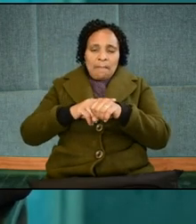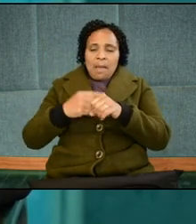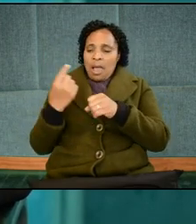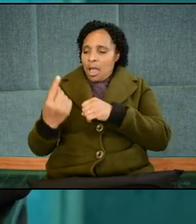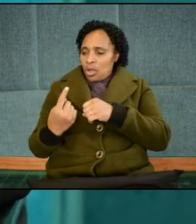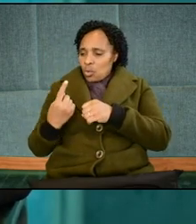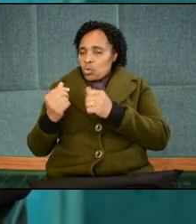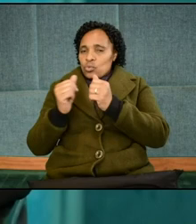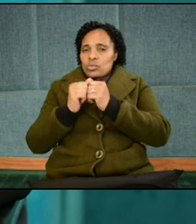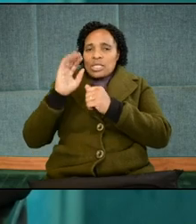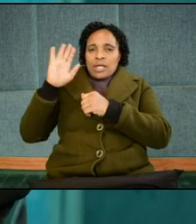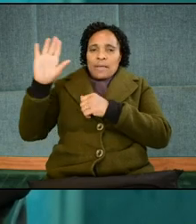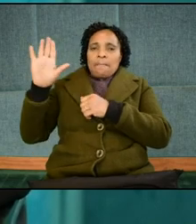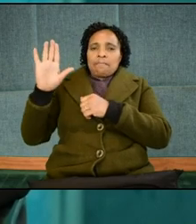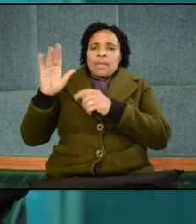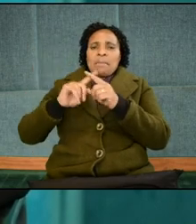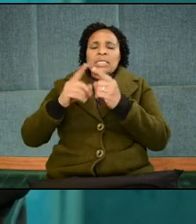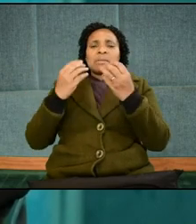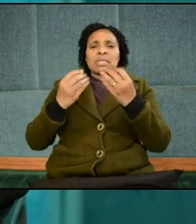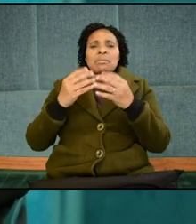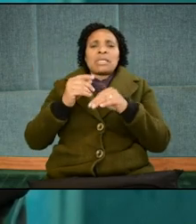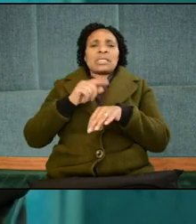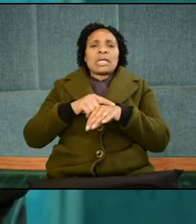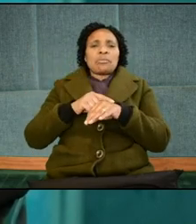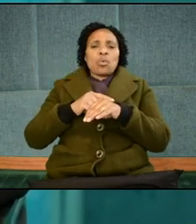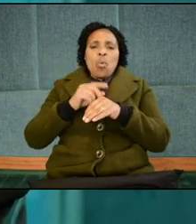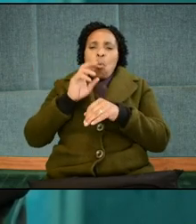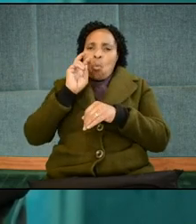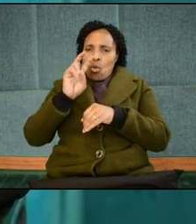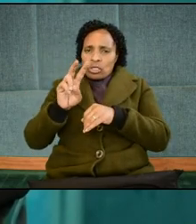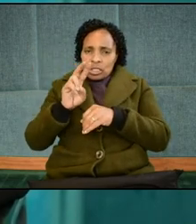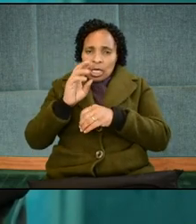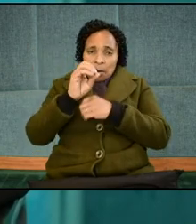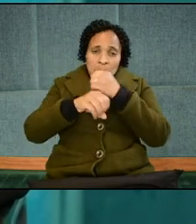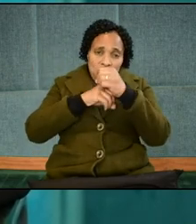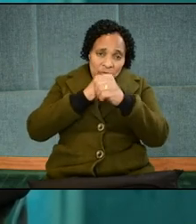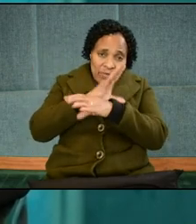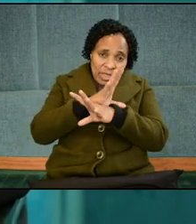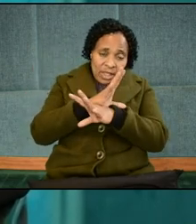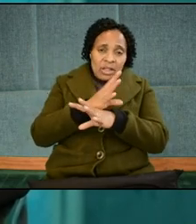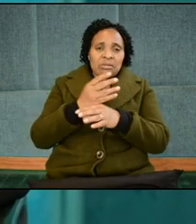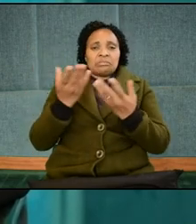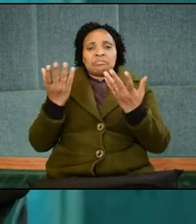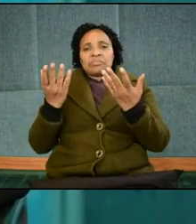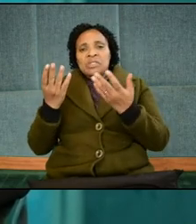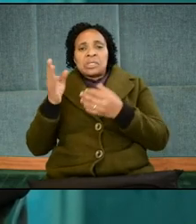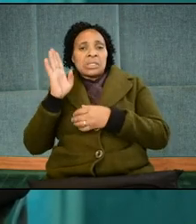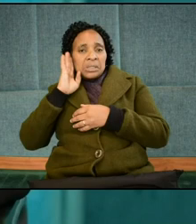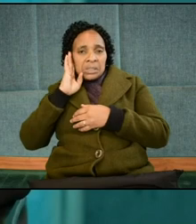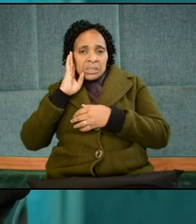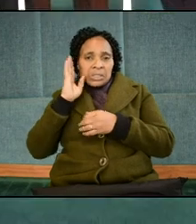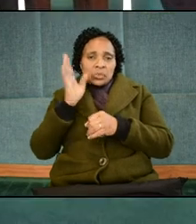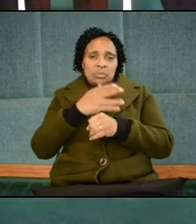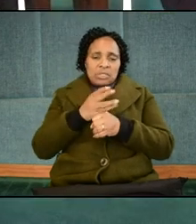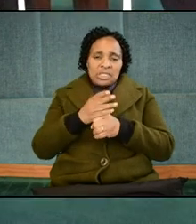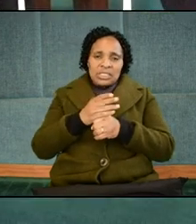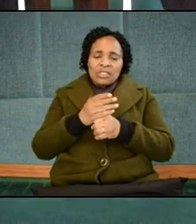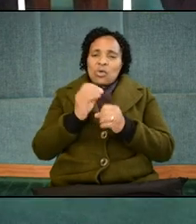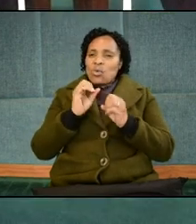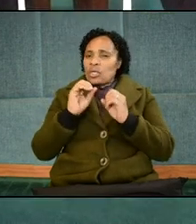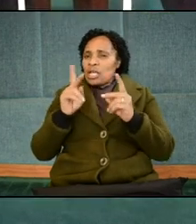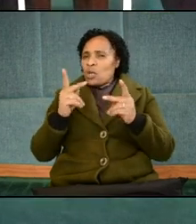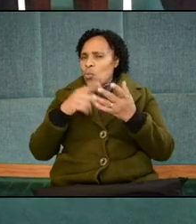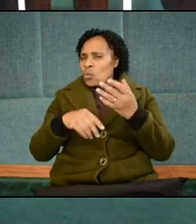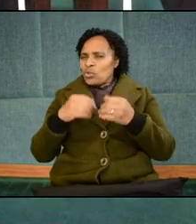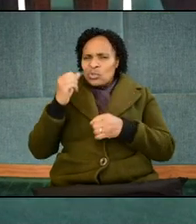him, but most of the times you're watching a movie, you're listening to music. All right. And what do you